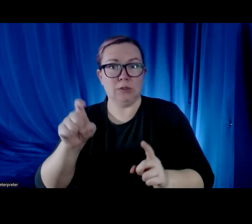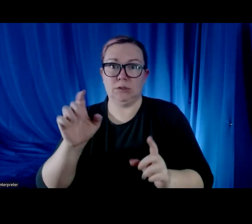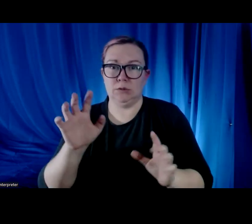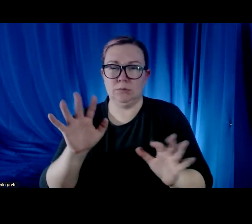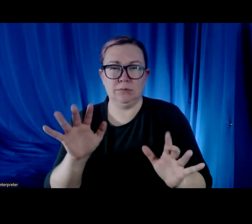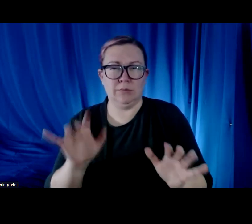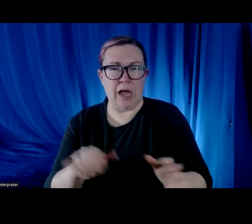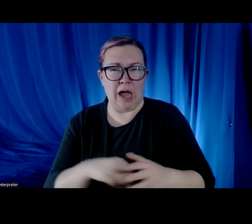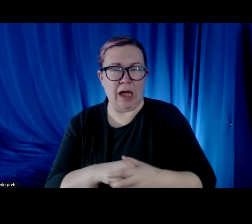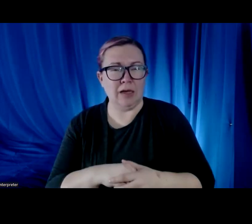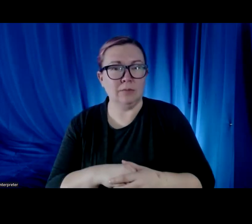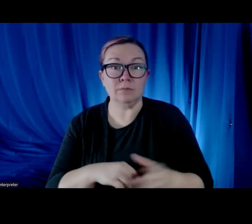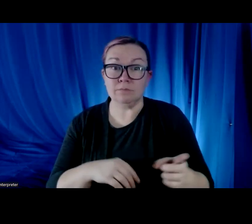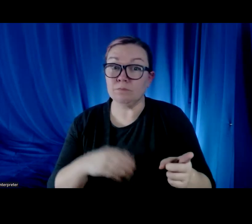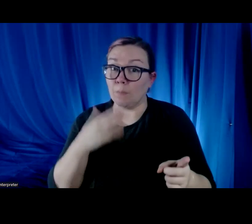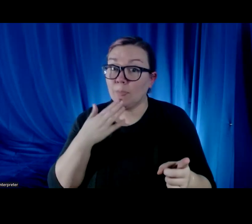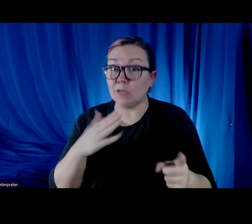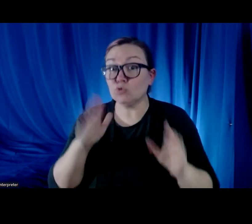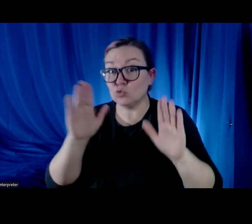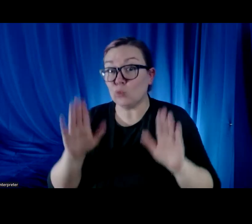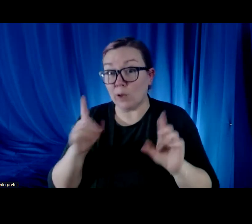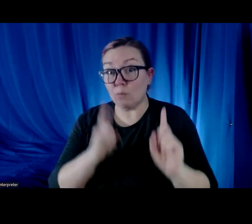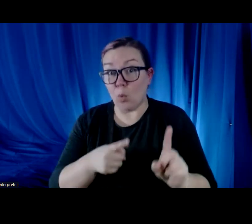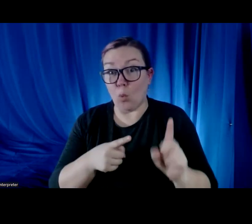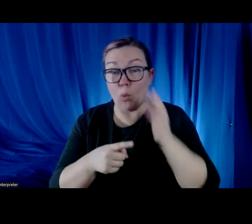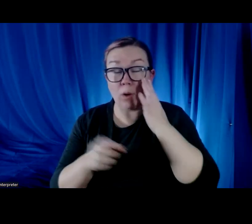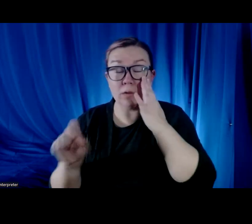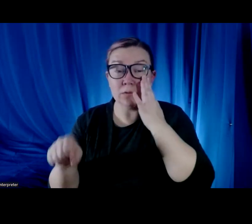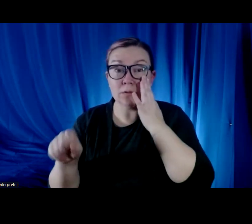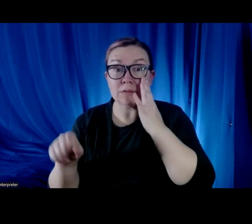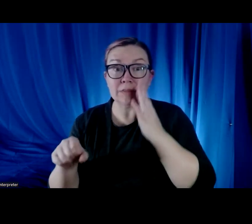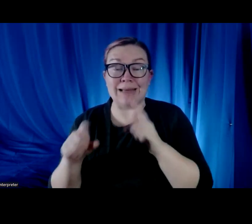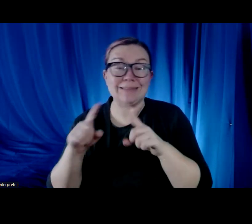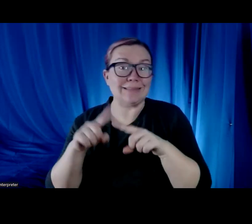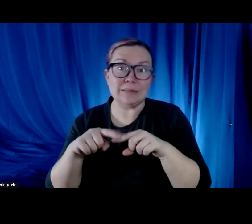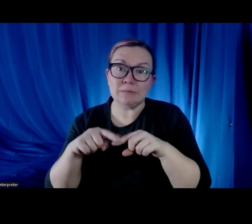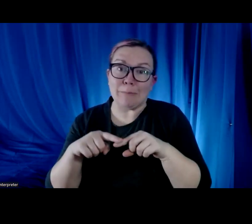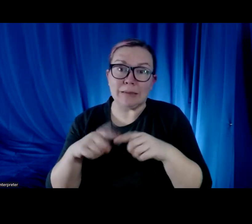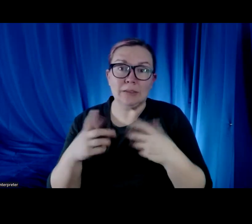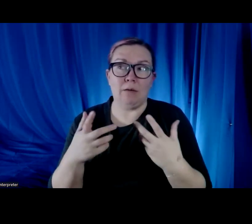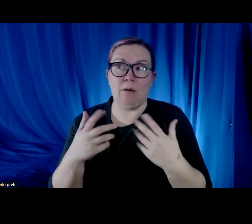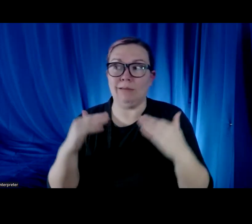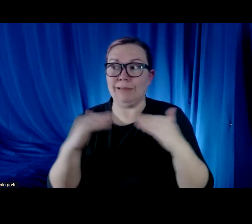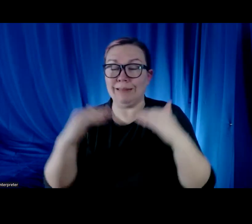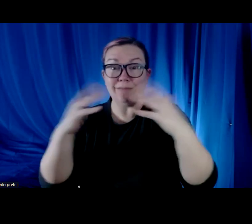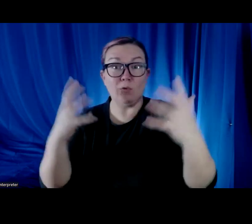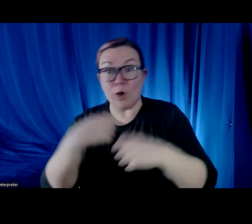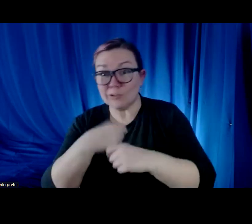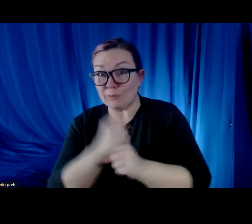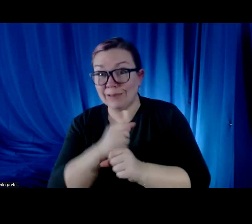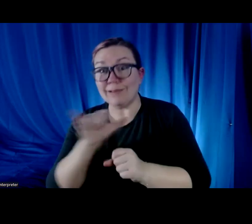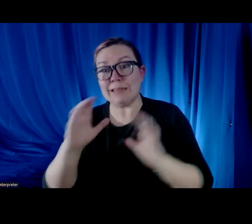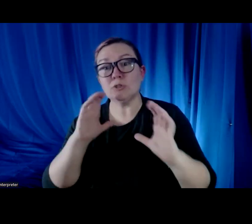I think that's a great point. And depending on the level of production, I think that's a conversation